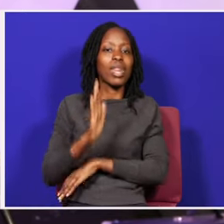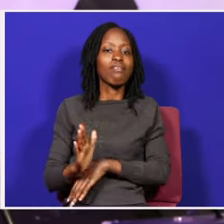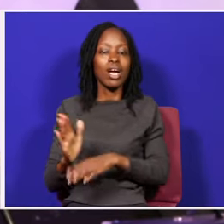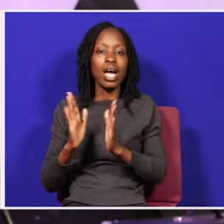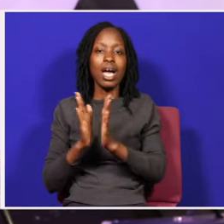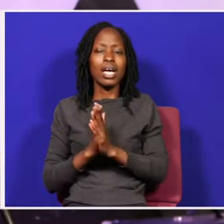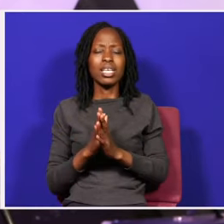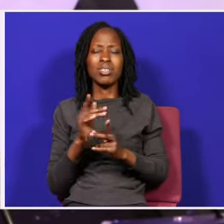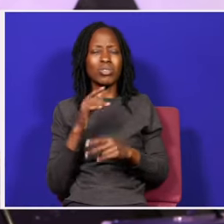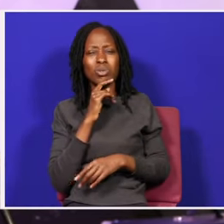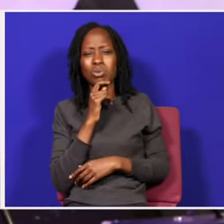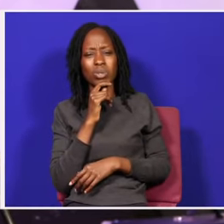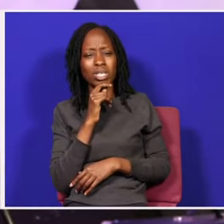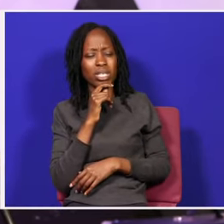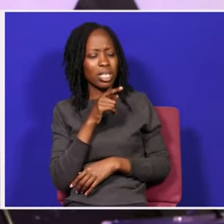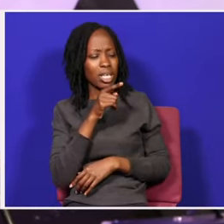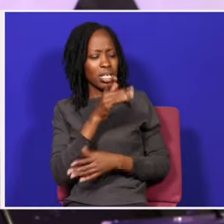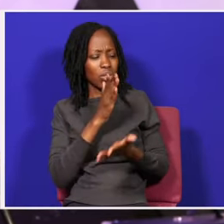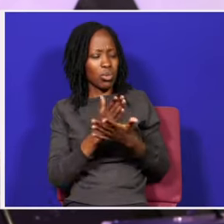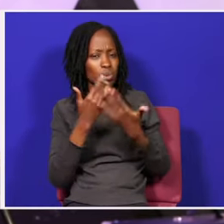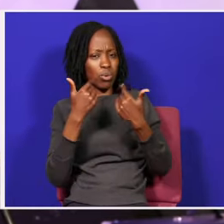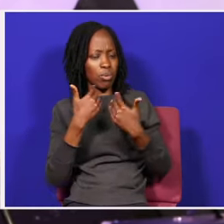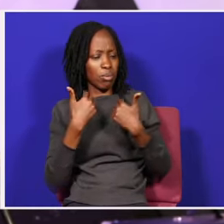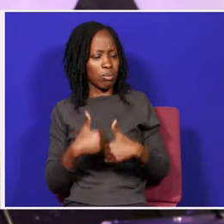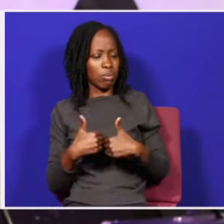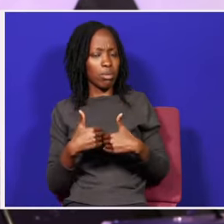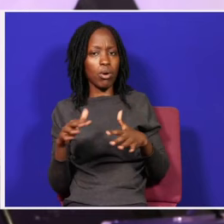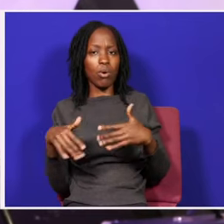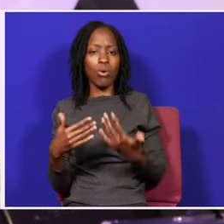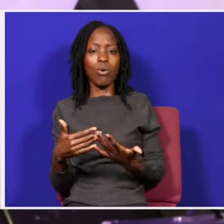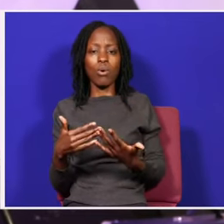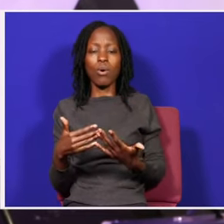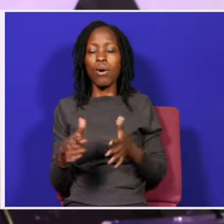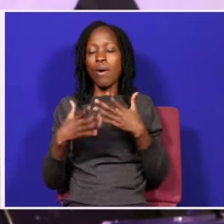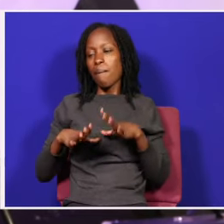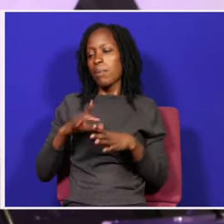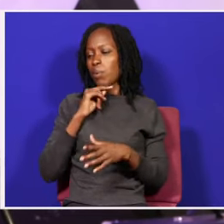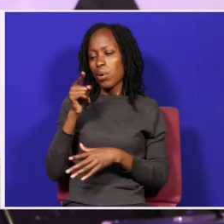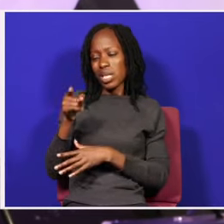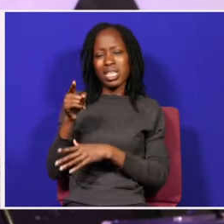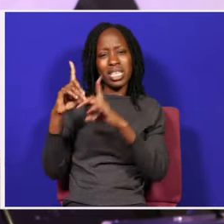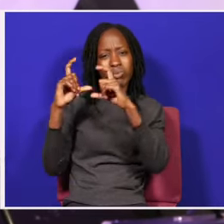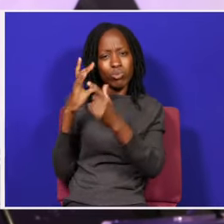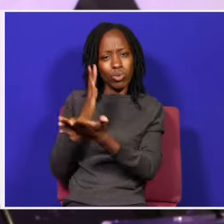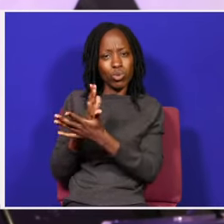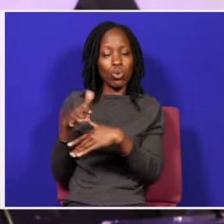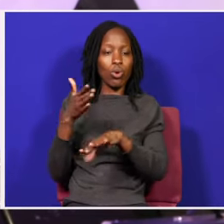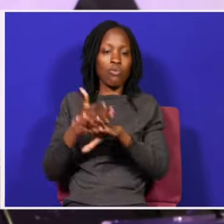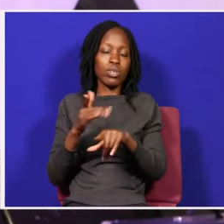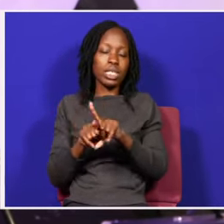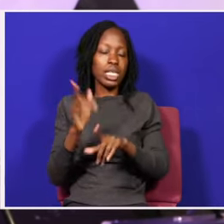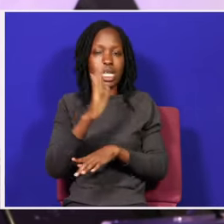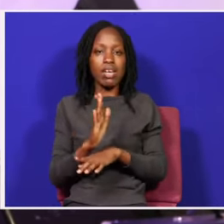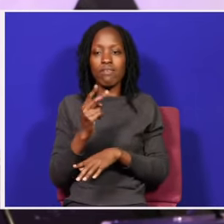you beginning to wonder, is this actually me? Or people wondering, is this actually you? We have not seen anything like